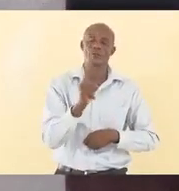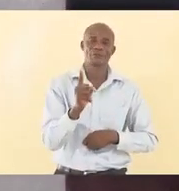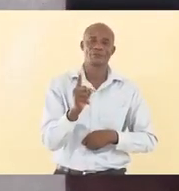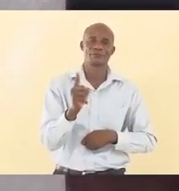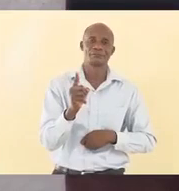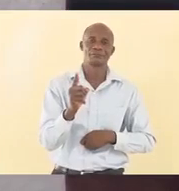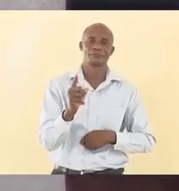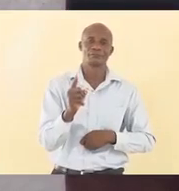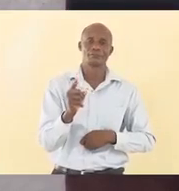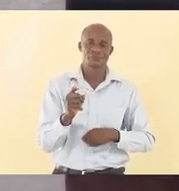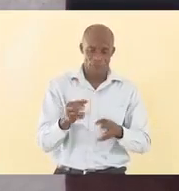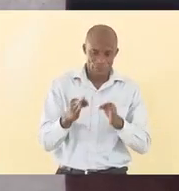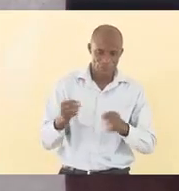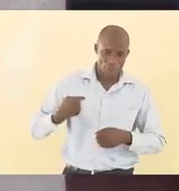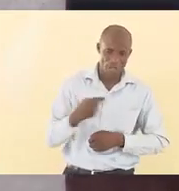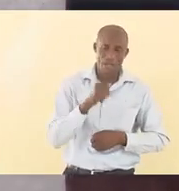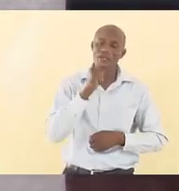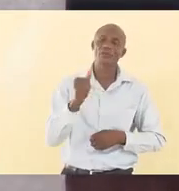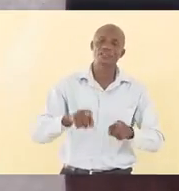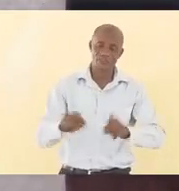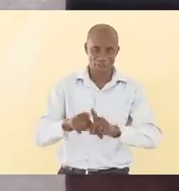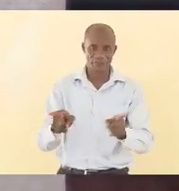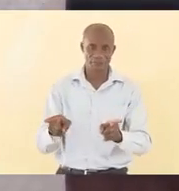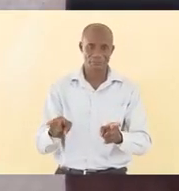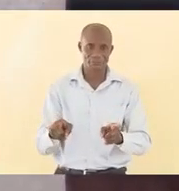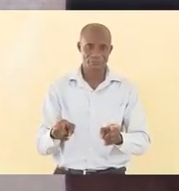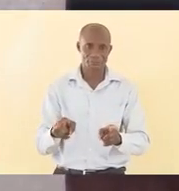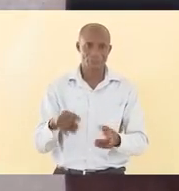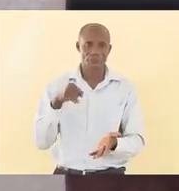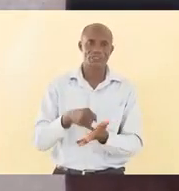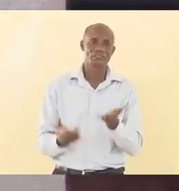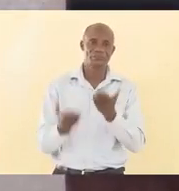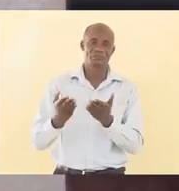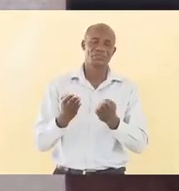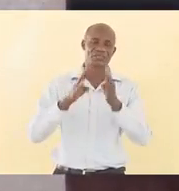If we were not diverse, then it may just be a household church.